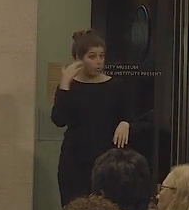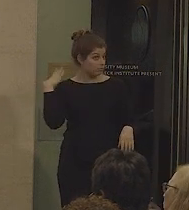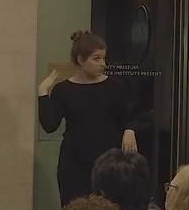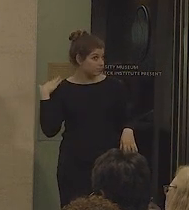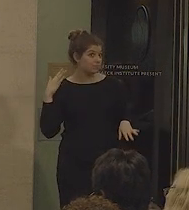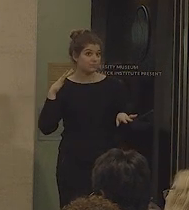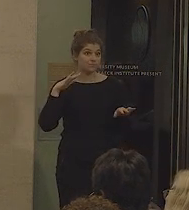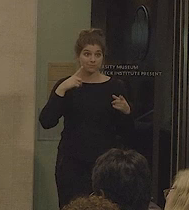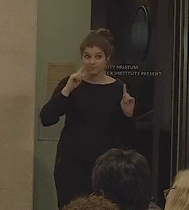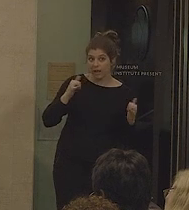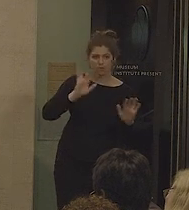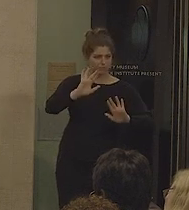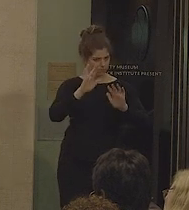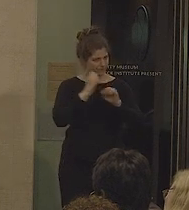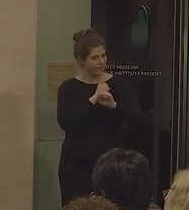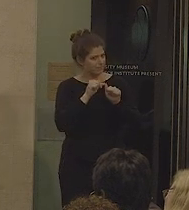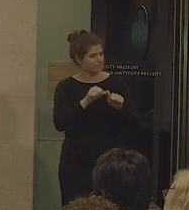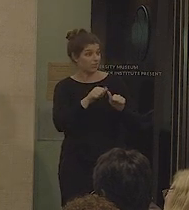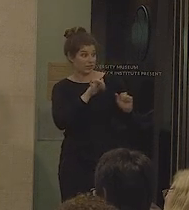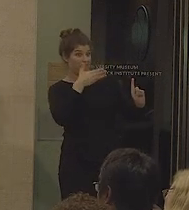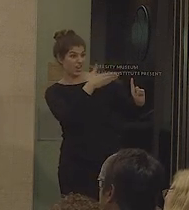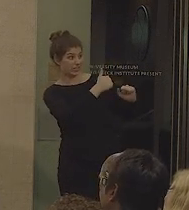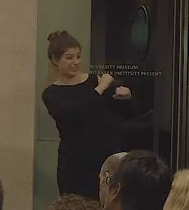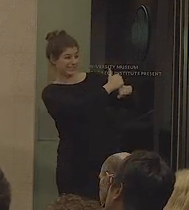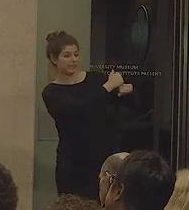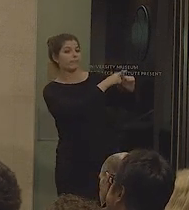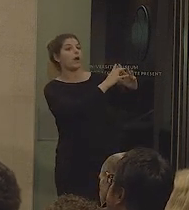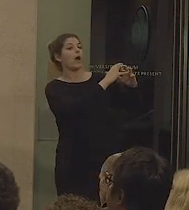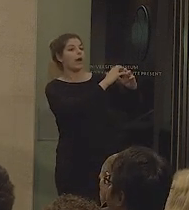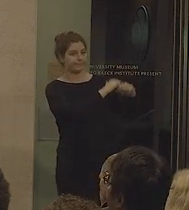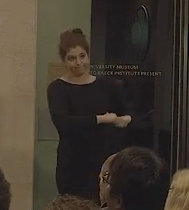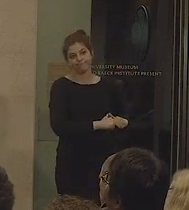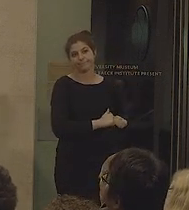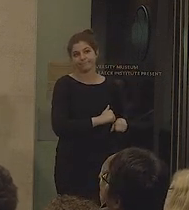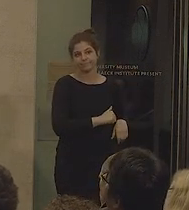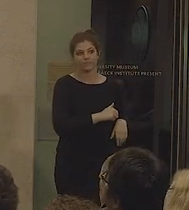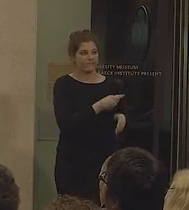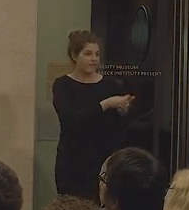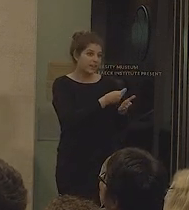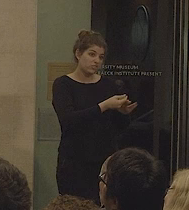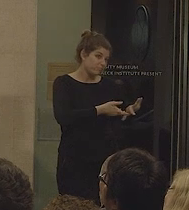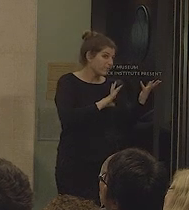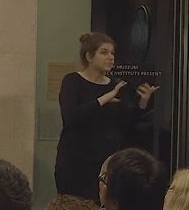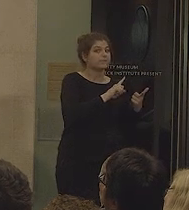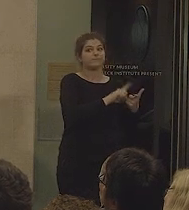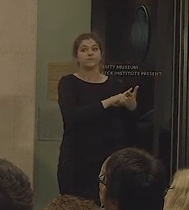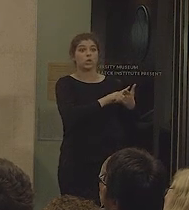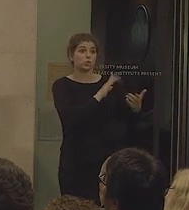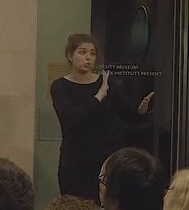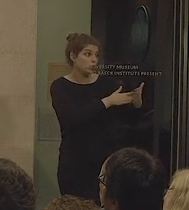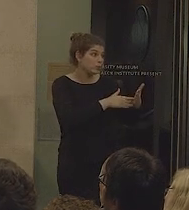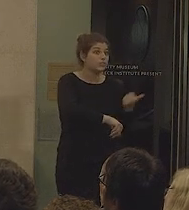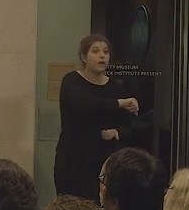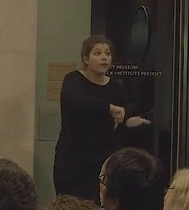on the back yet. We got to keep on fighting because they're still there, but they are coming apart. They're a financial mess. They're all suing